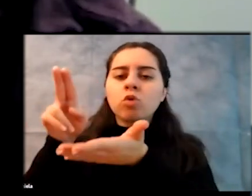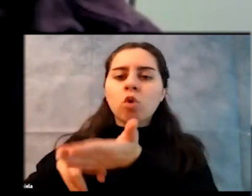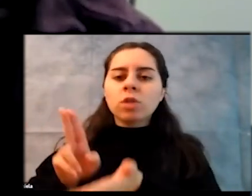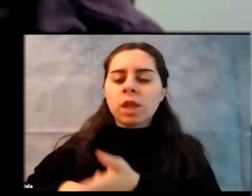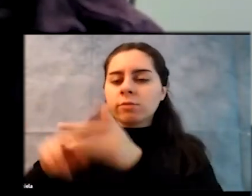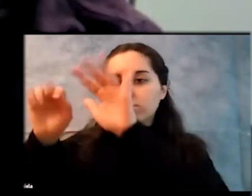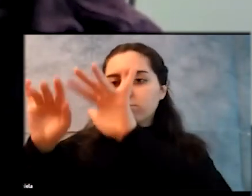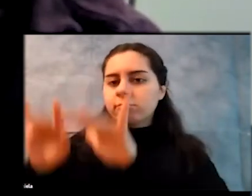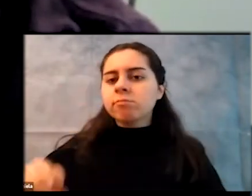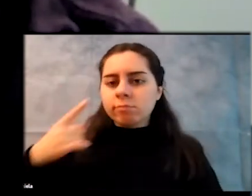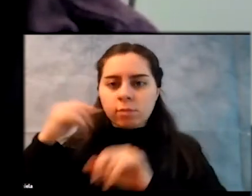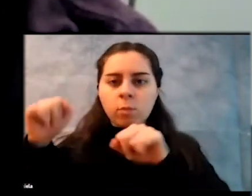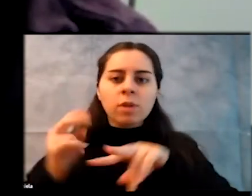movies.